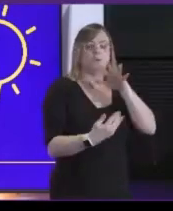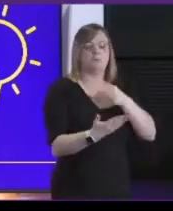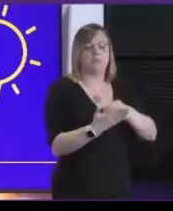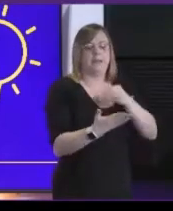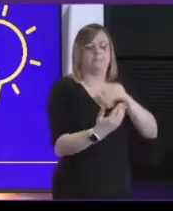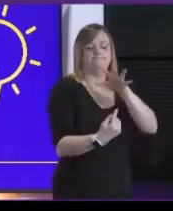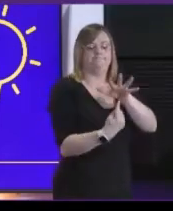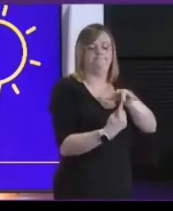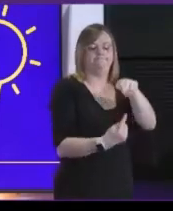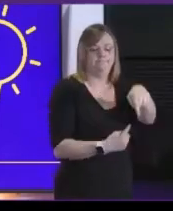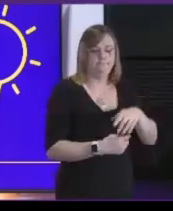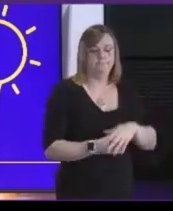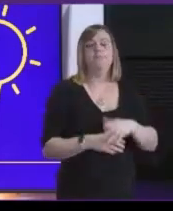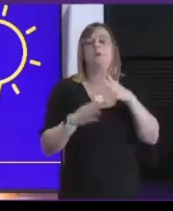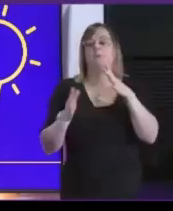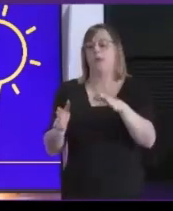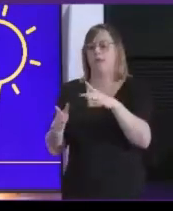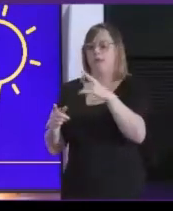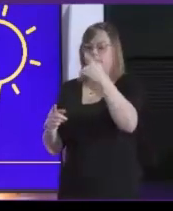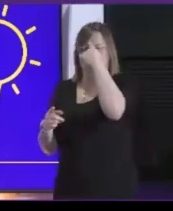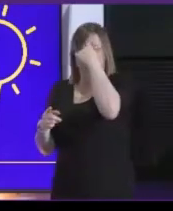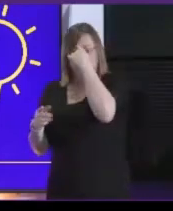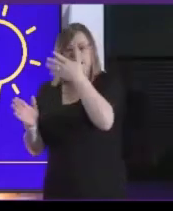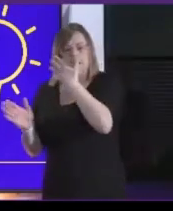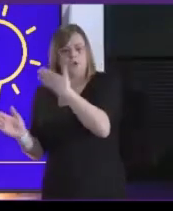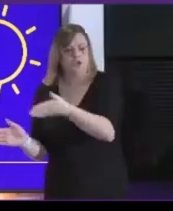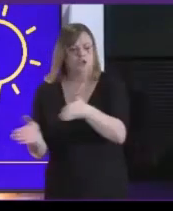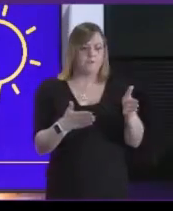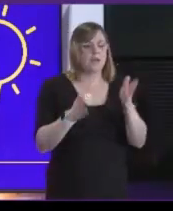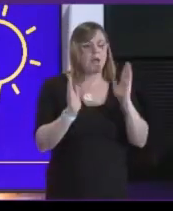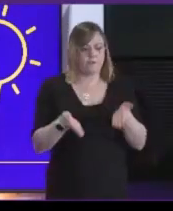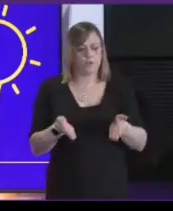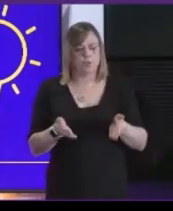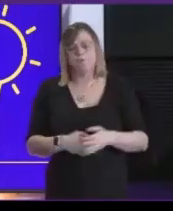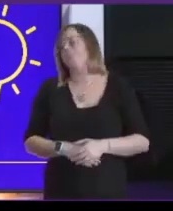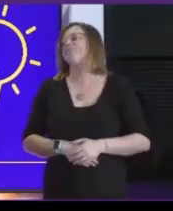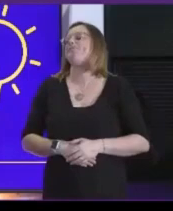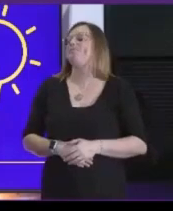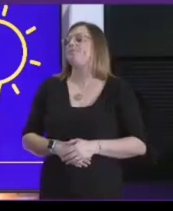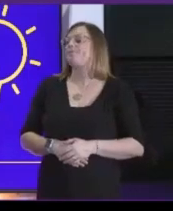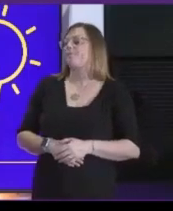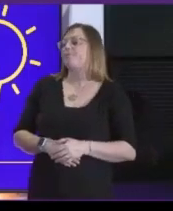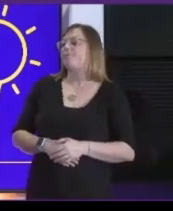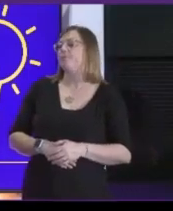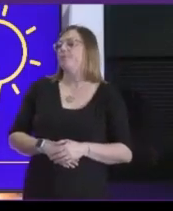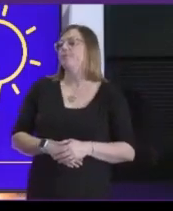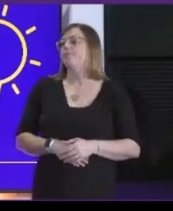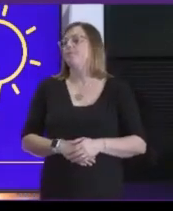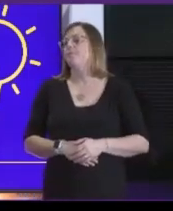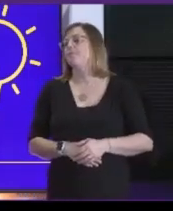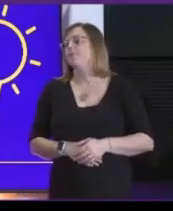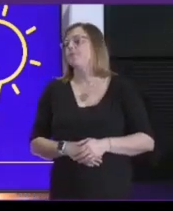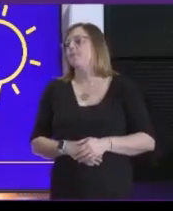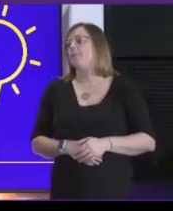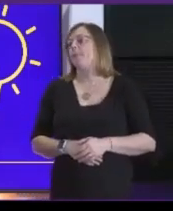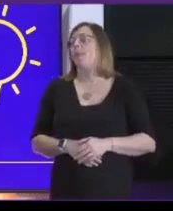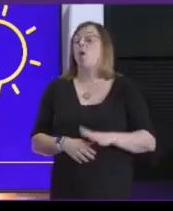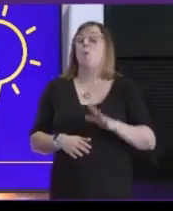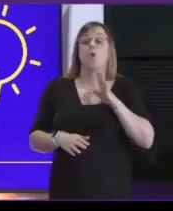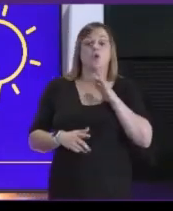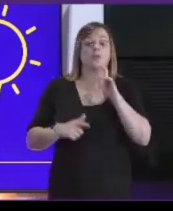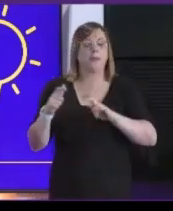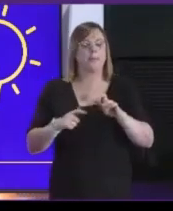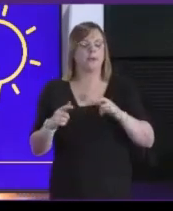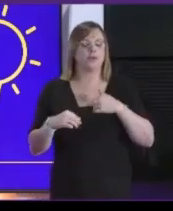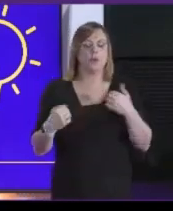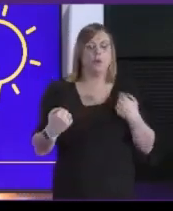shift that whole kind of way of thinking. And we heard here that people don't jump out of